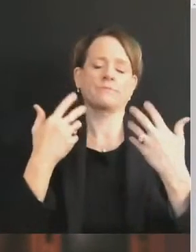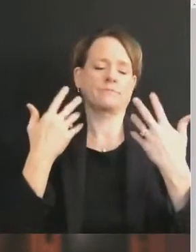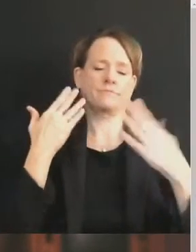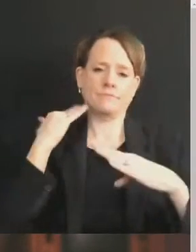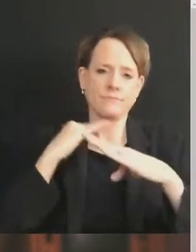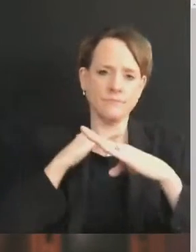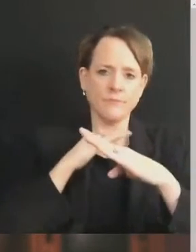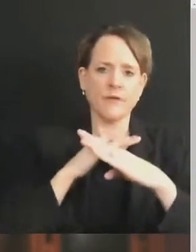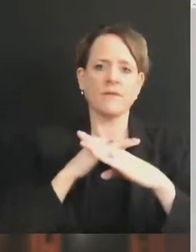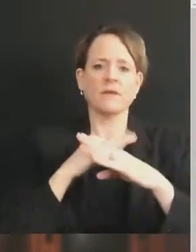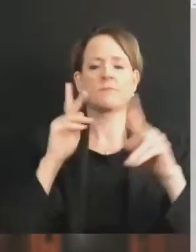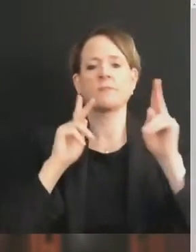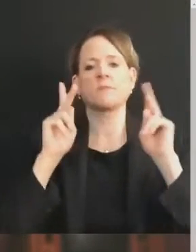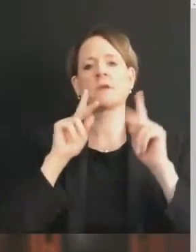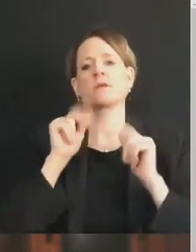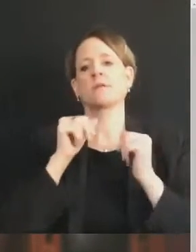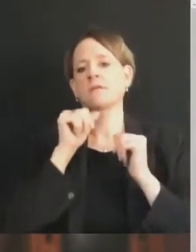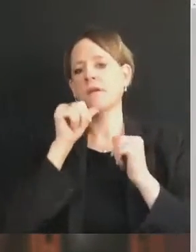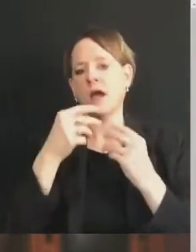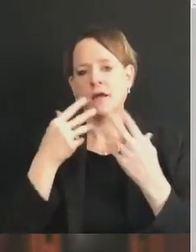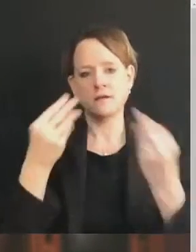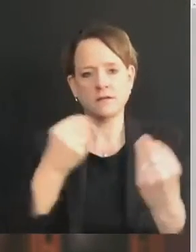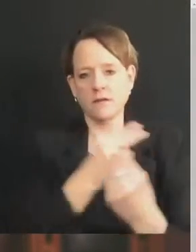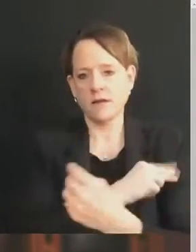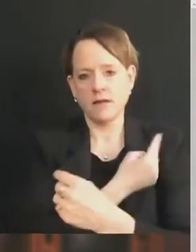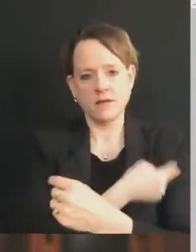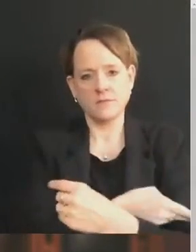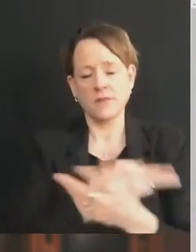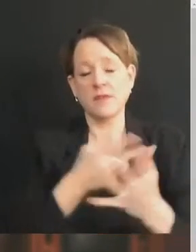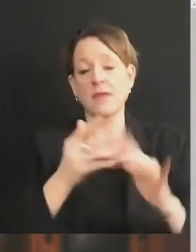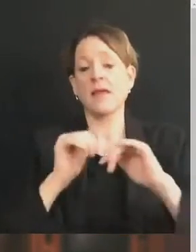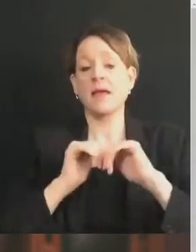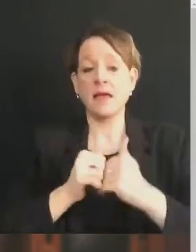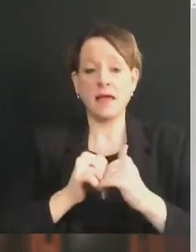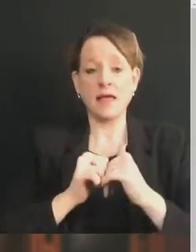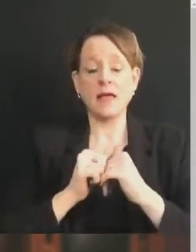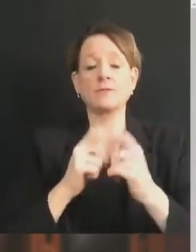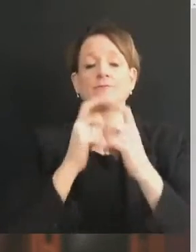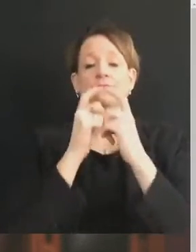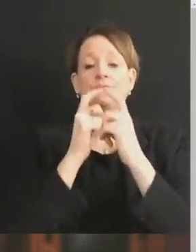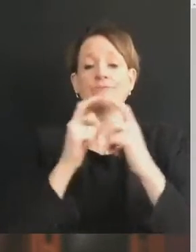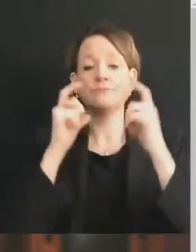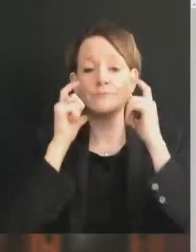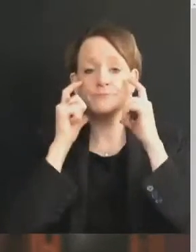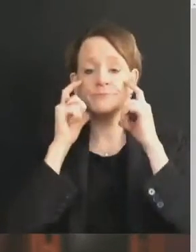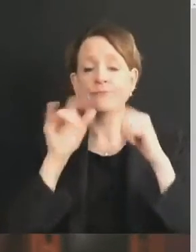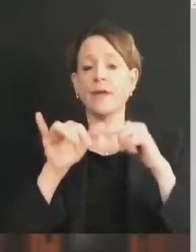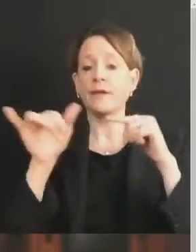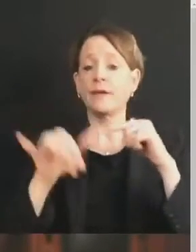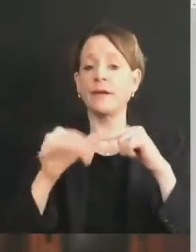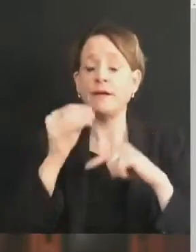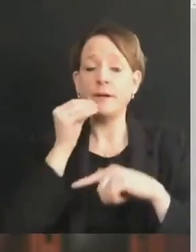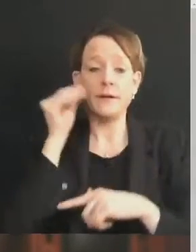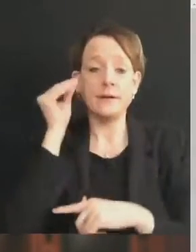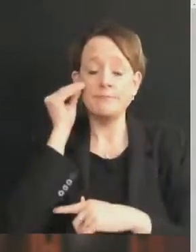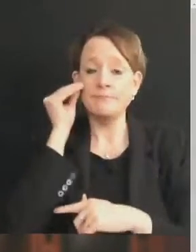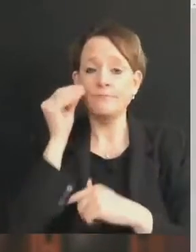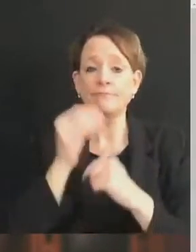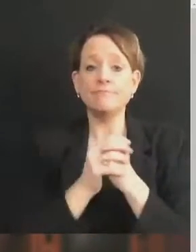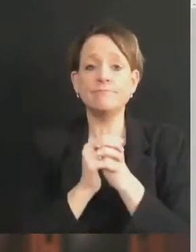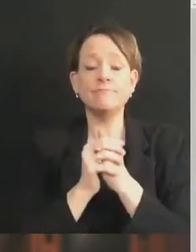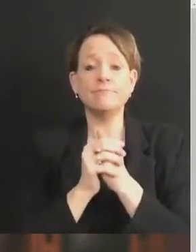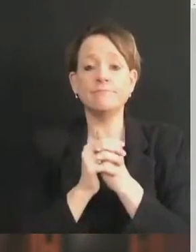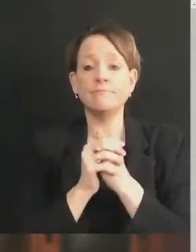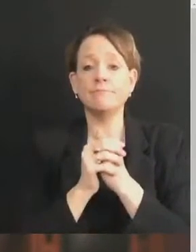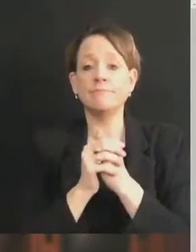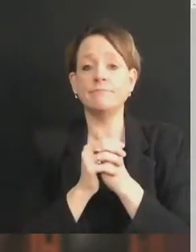do. But it really is a very dynamic situation between hospitals, among hospitals,